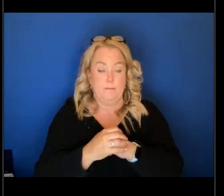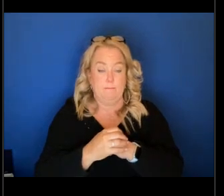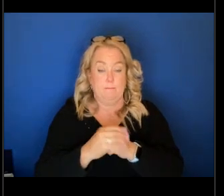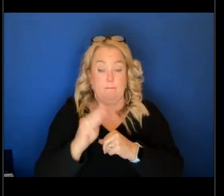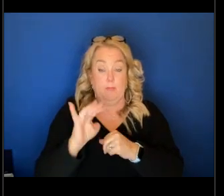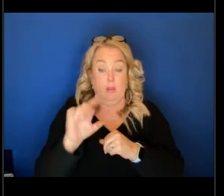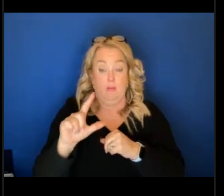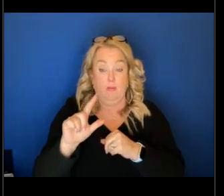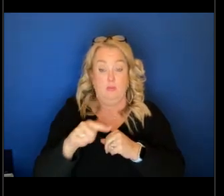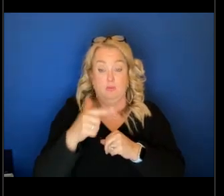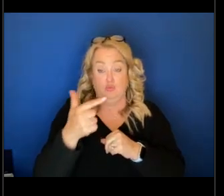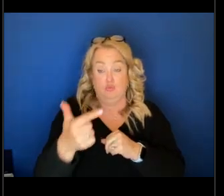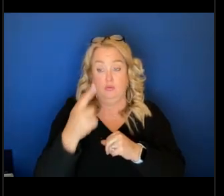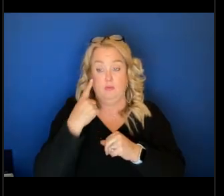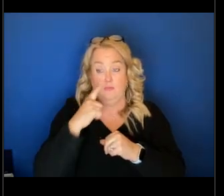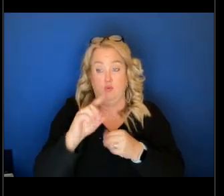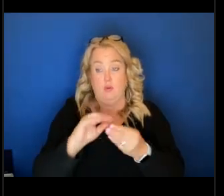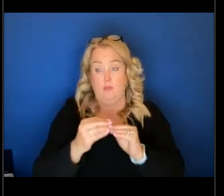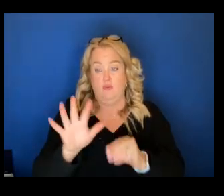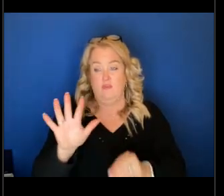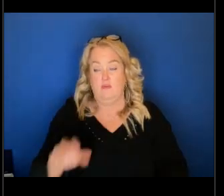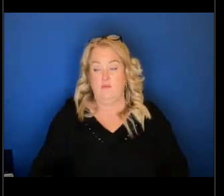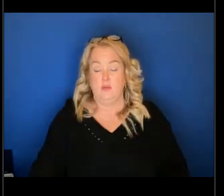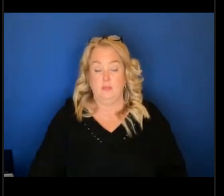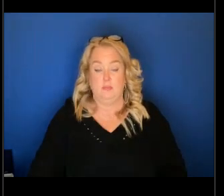Michael, back to you for Knowledge Check 5.